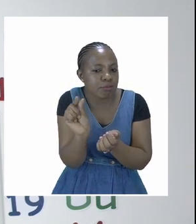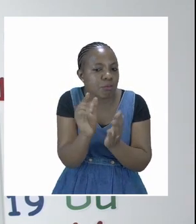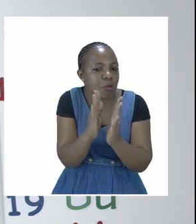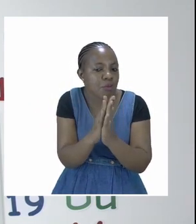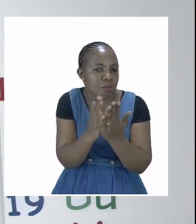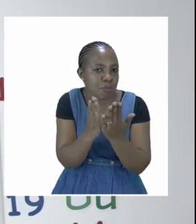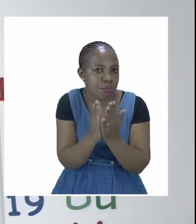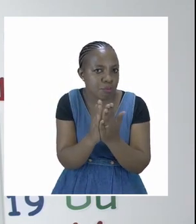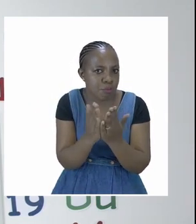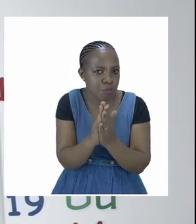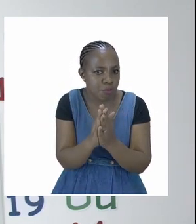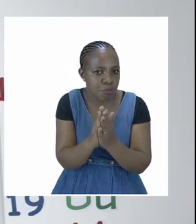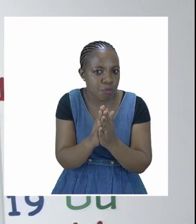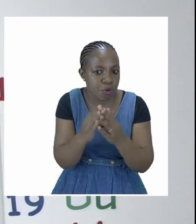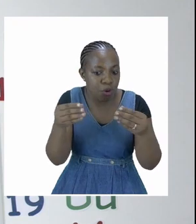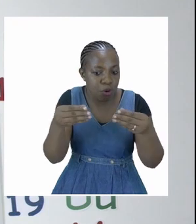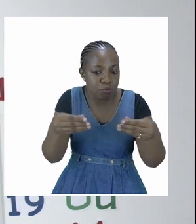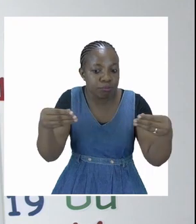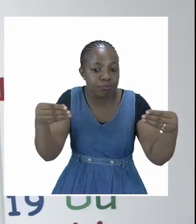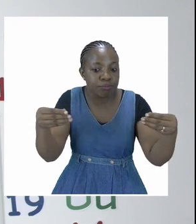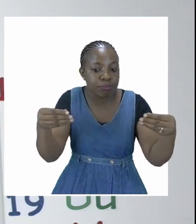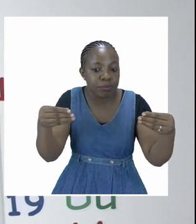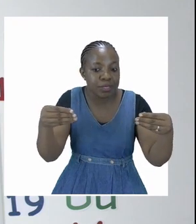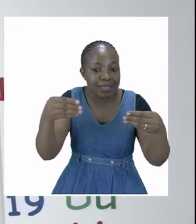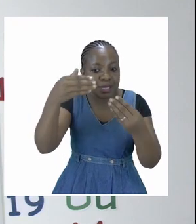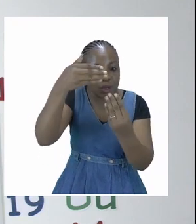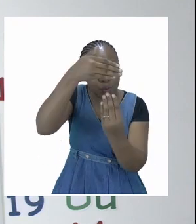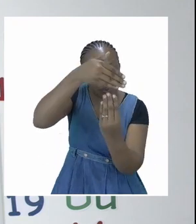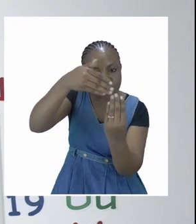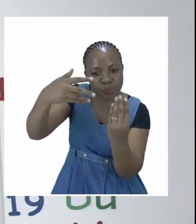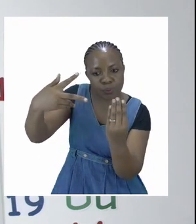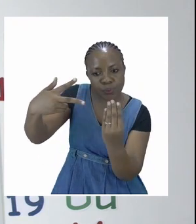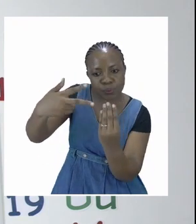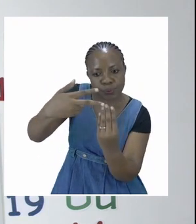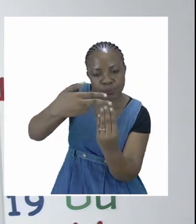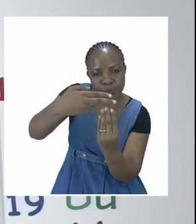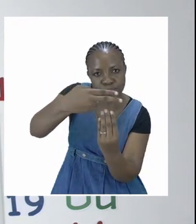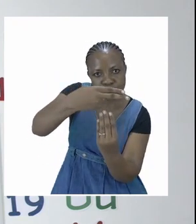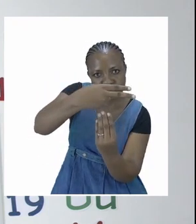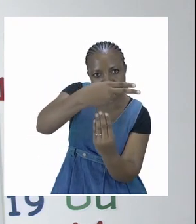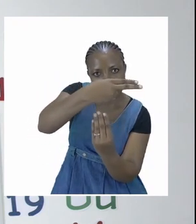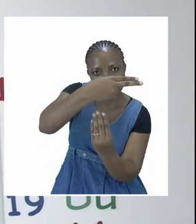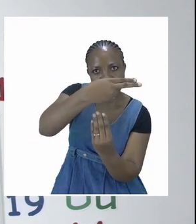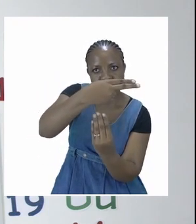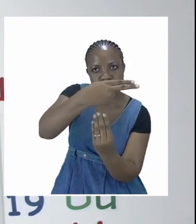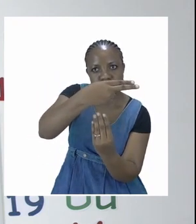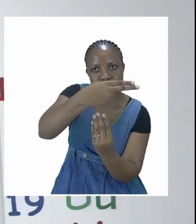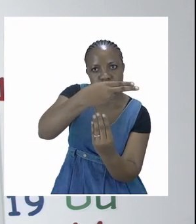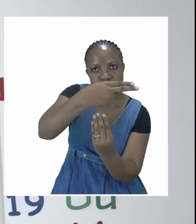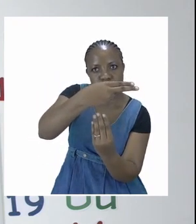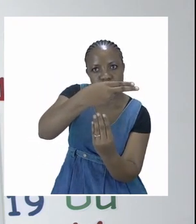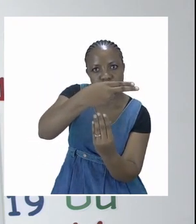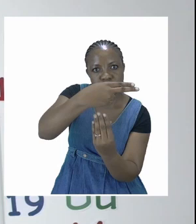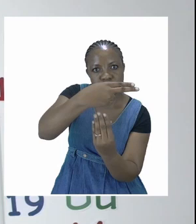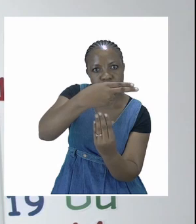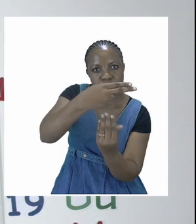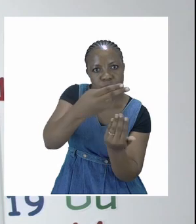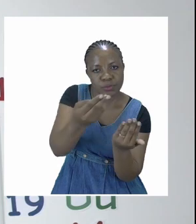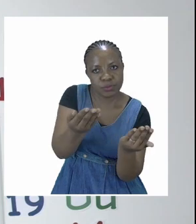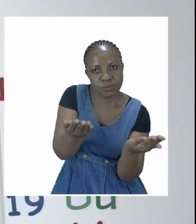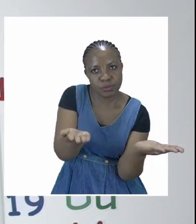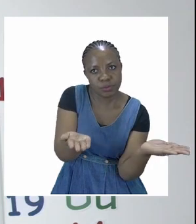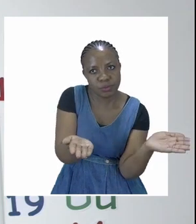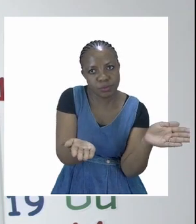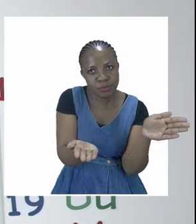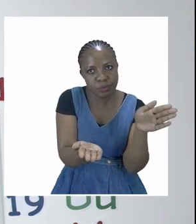booklet. Please cut the top of the lesson booklet with a pair of scissors and fold